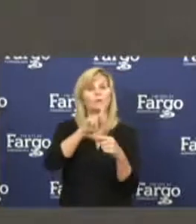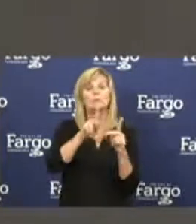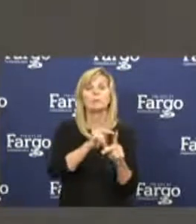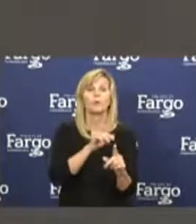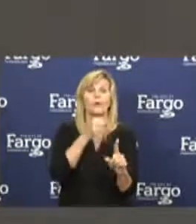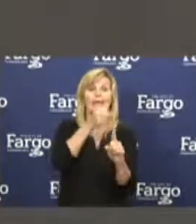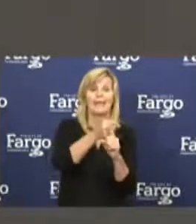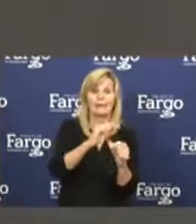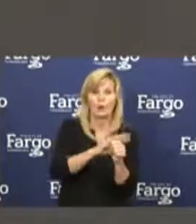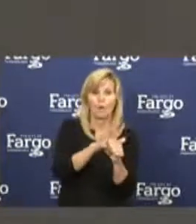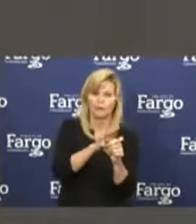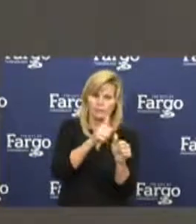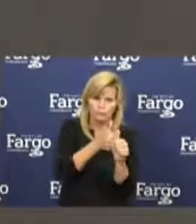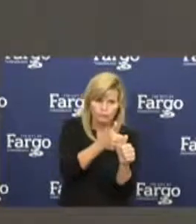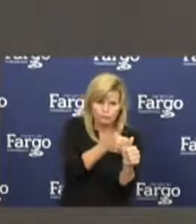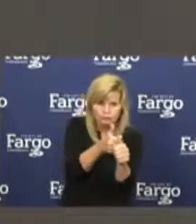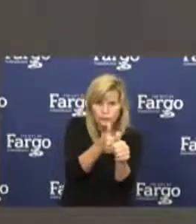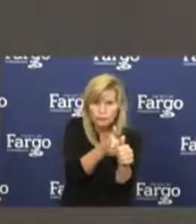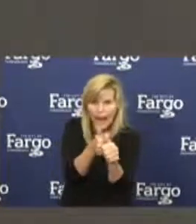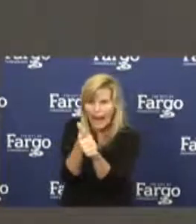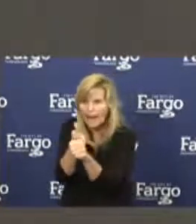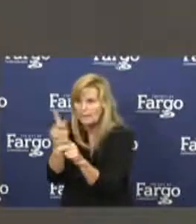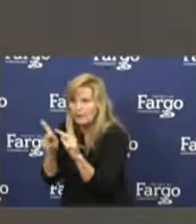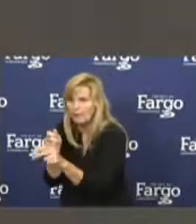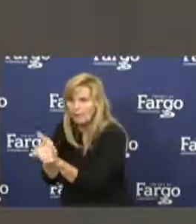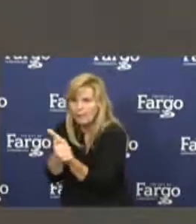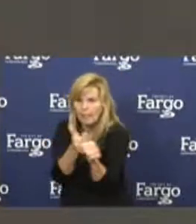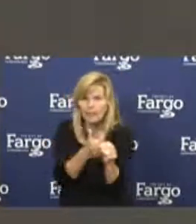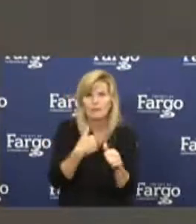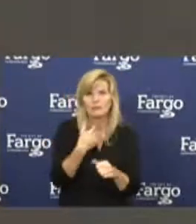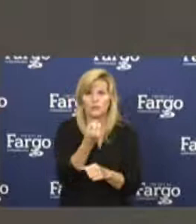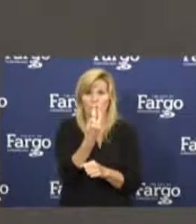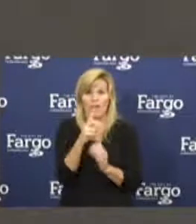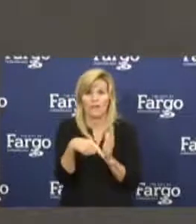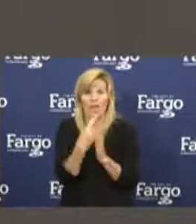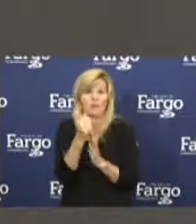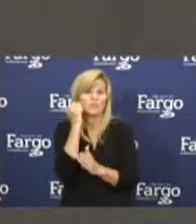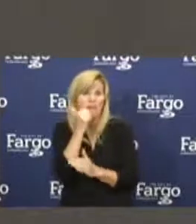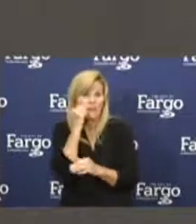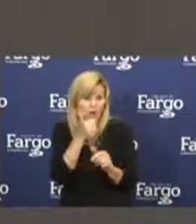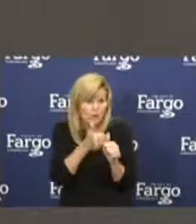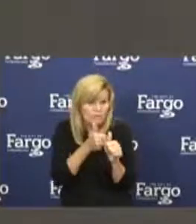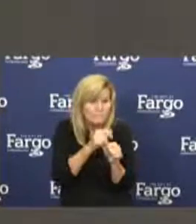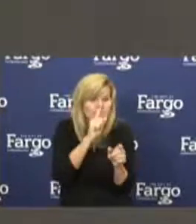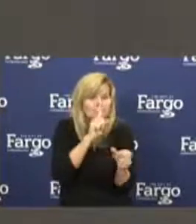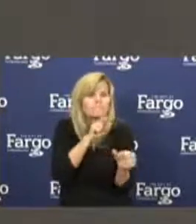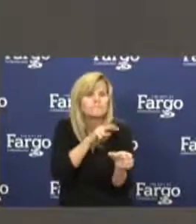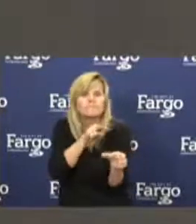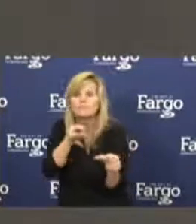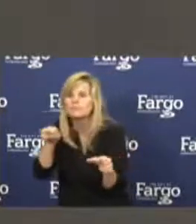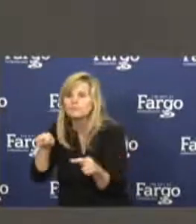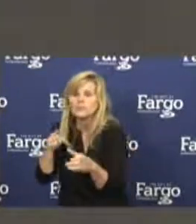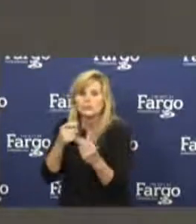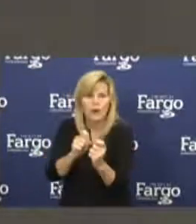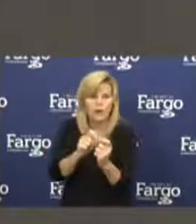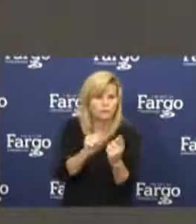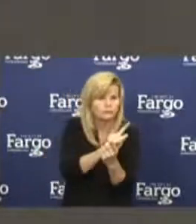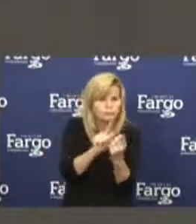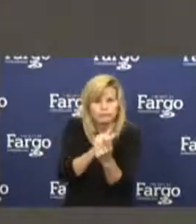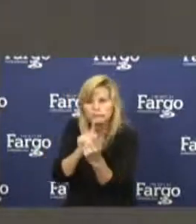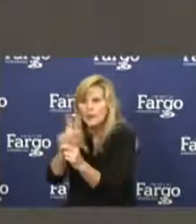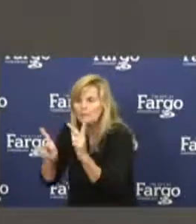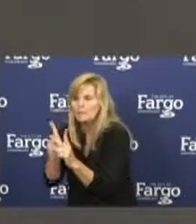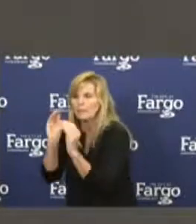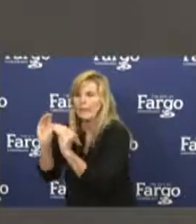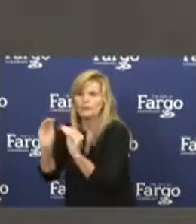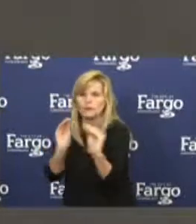are, work tirelessly 12 hours plus a day, 7 days a week to talk to you all and educate